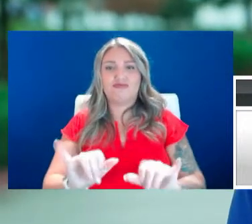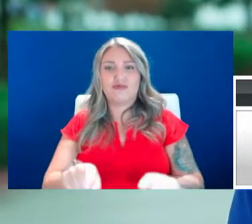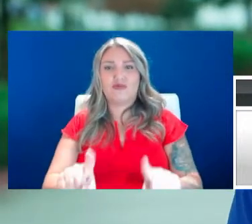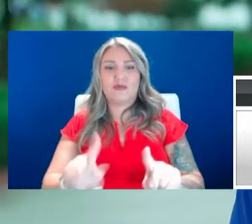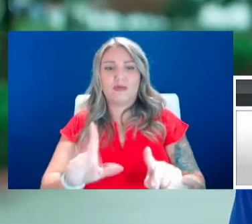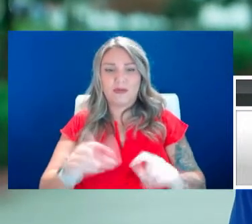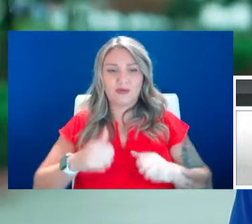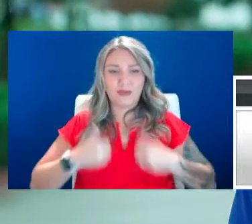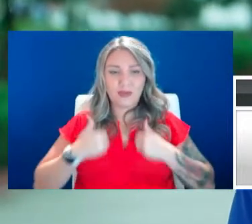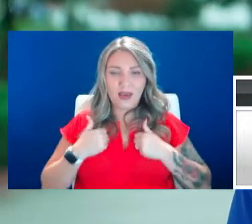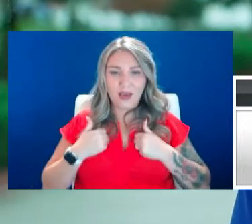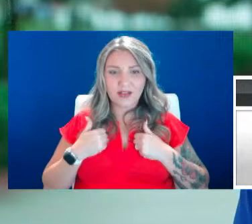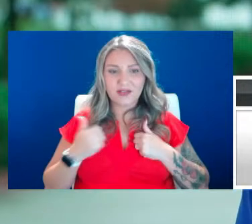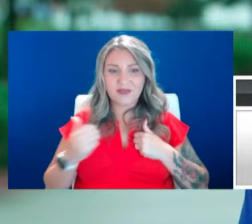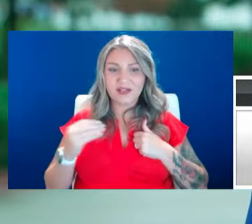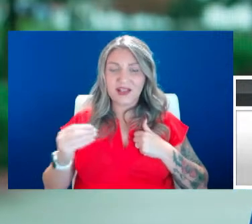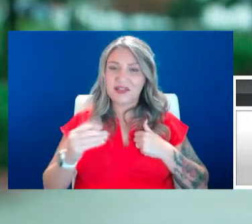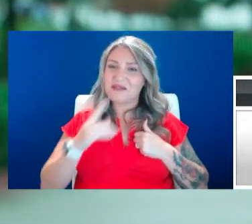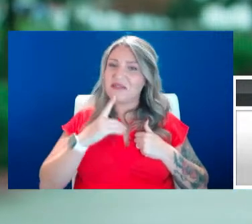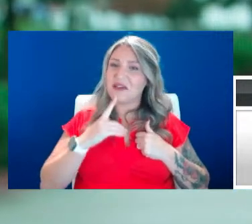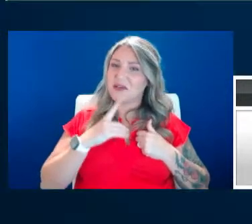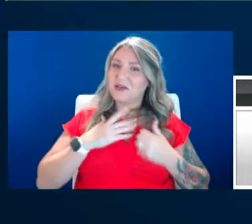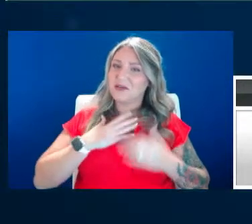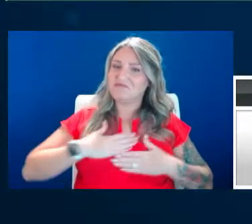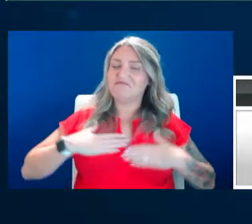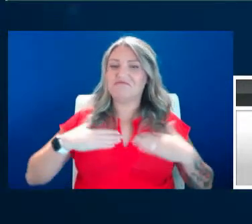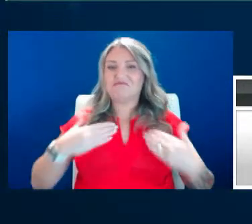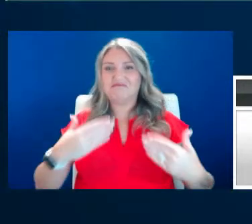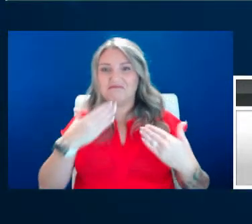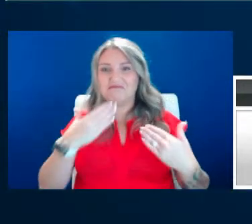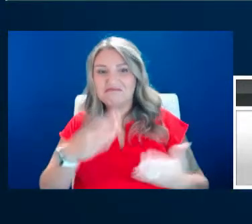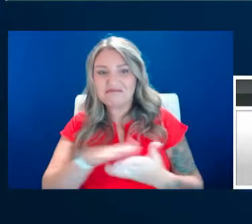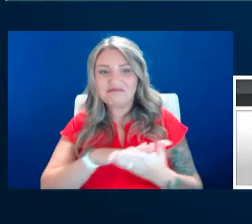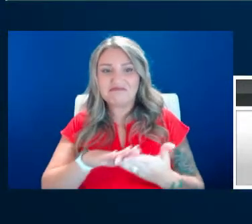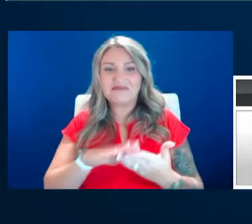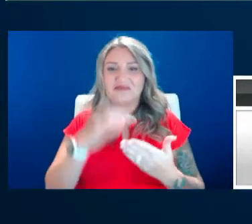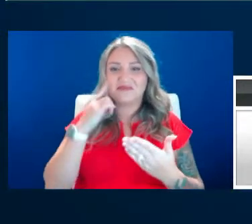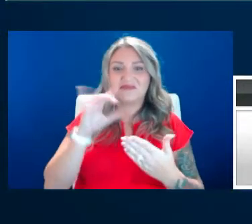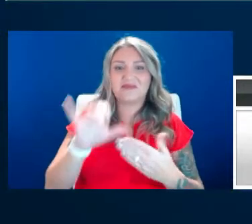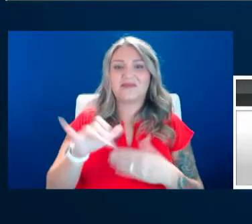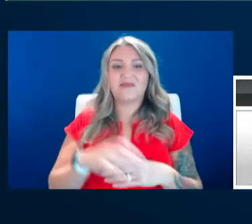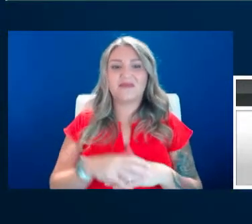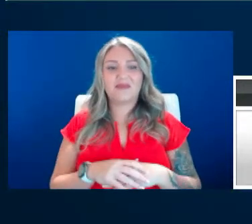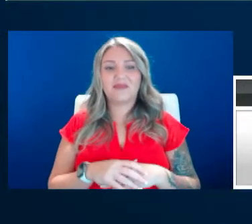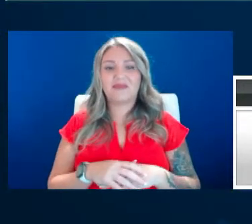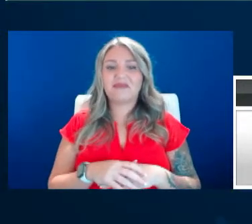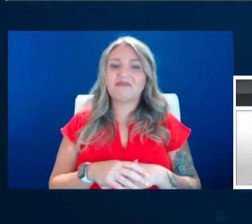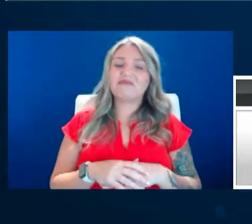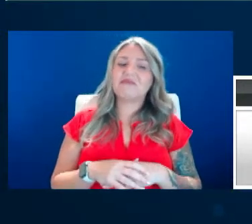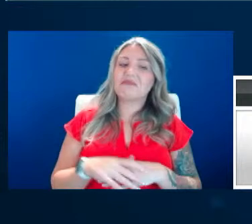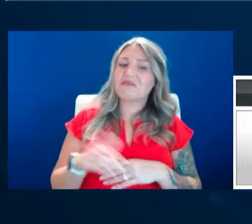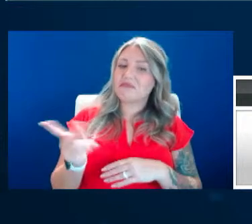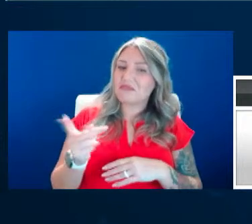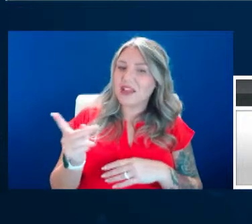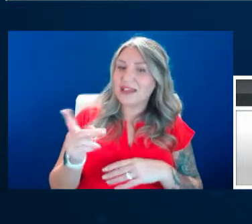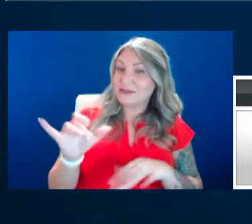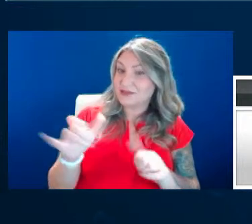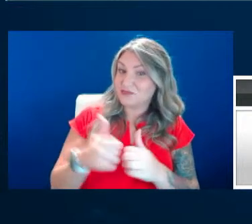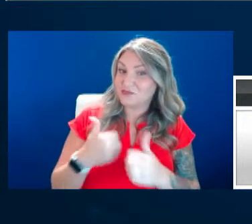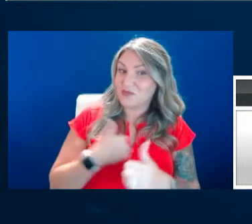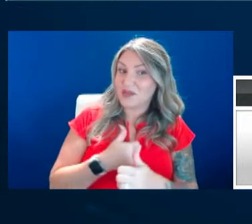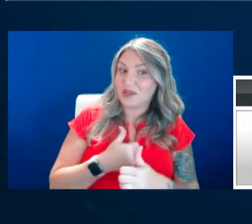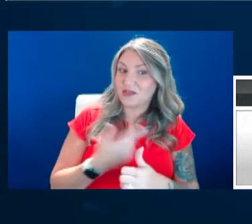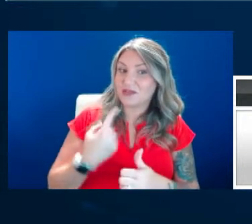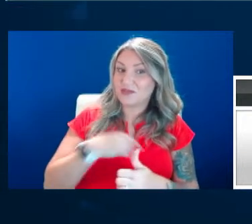that's pretty gratifying that they're willing to do that. Absolutely. Katie Sweet and Dr. Roy Jensen, stand by with us. We're going to get a